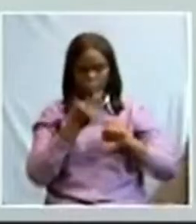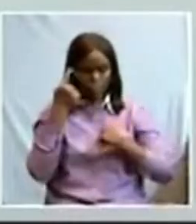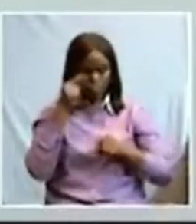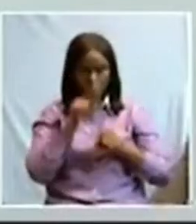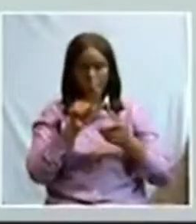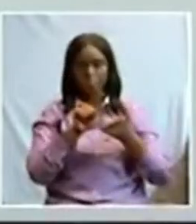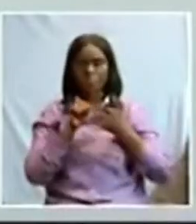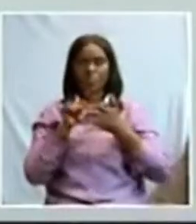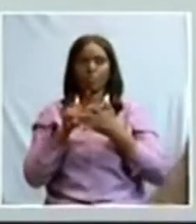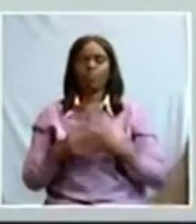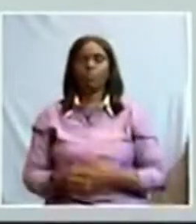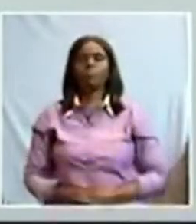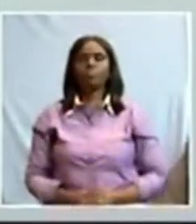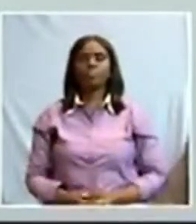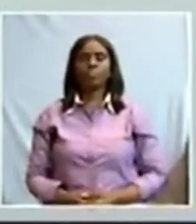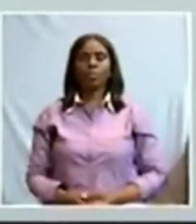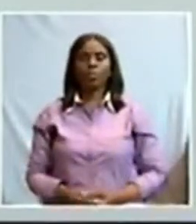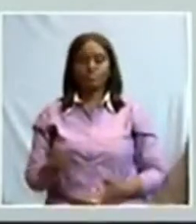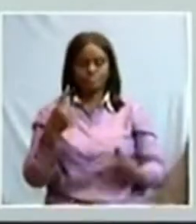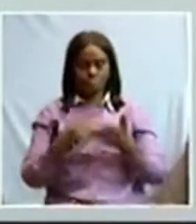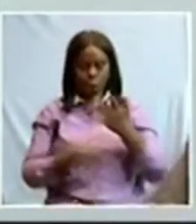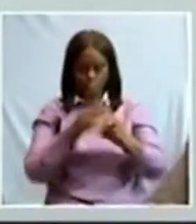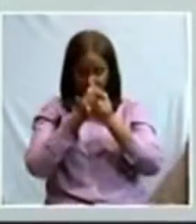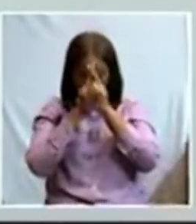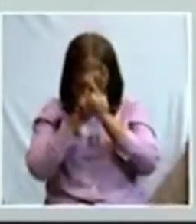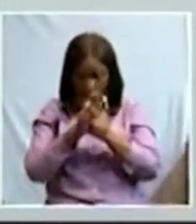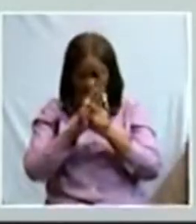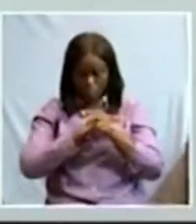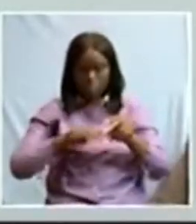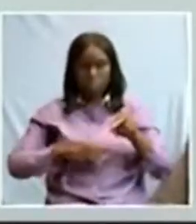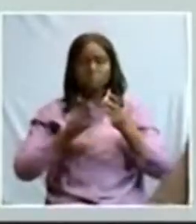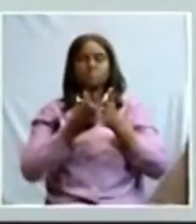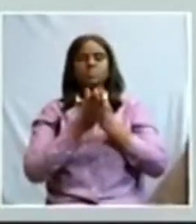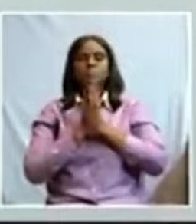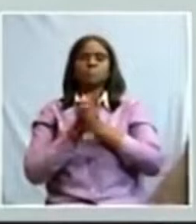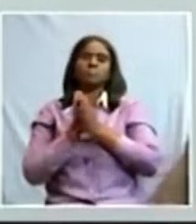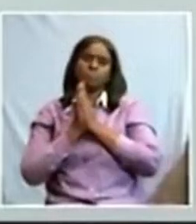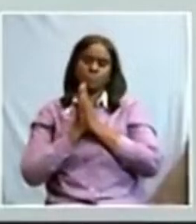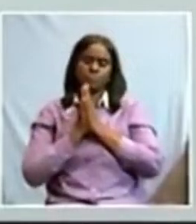loans? That is what honorable members are asking.